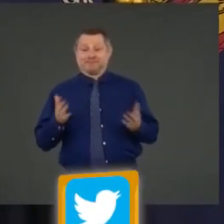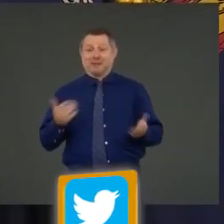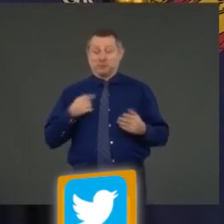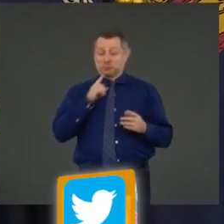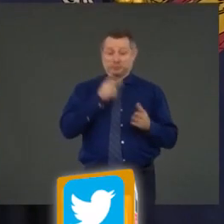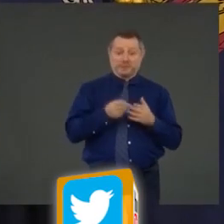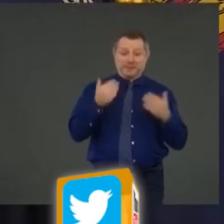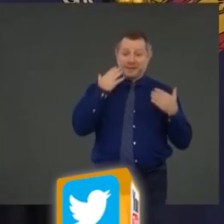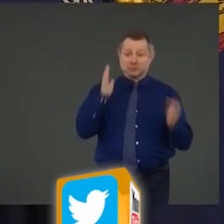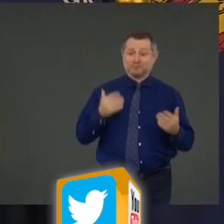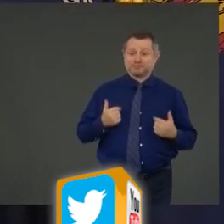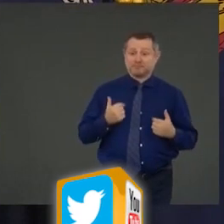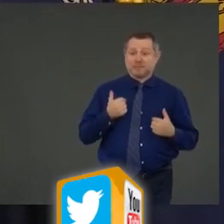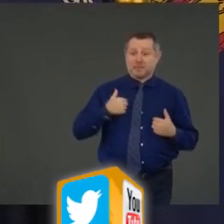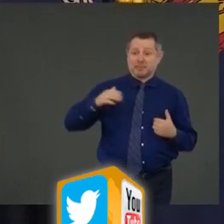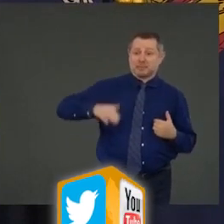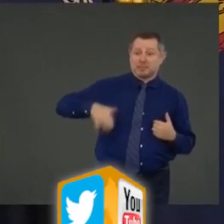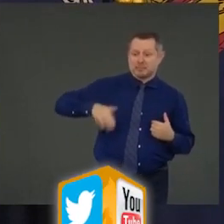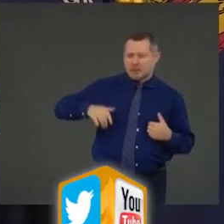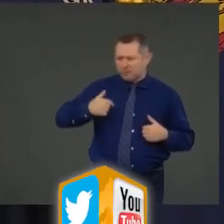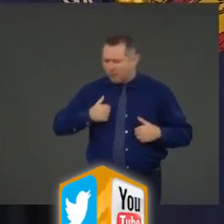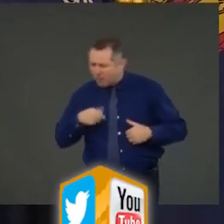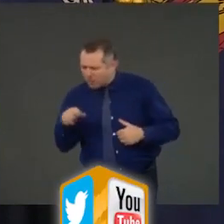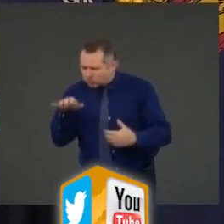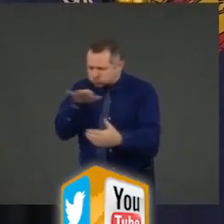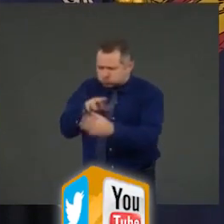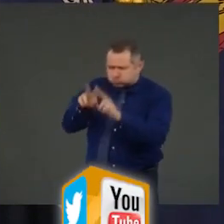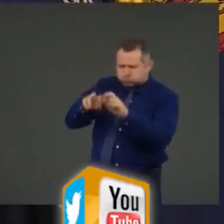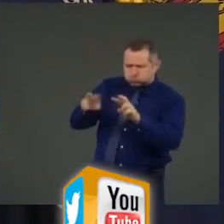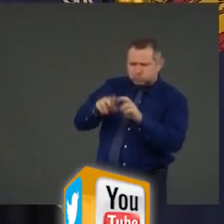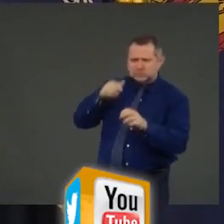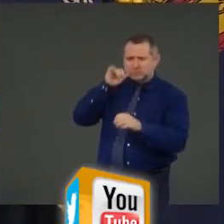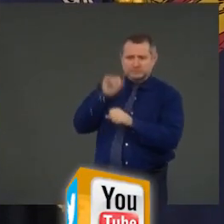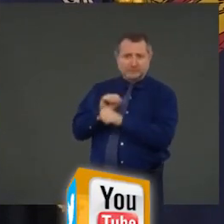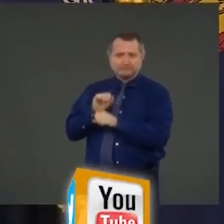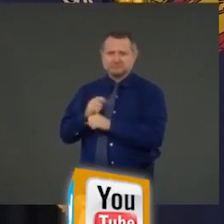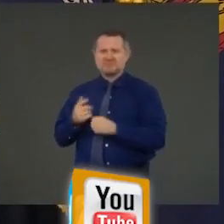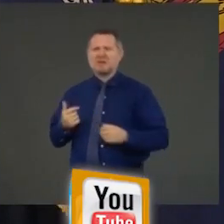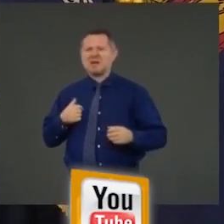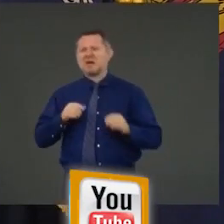really studied the primaries. There's no doubt. There's an awareness.